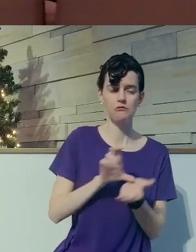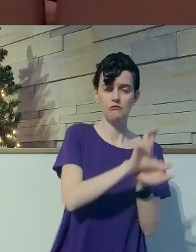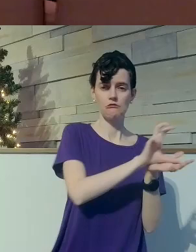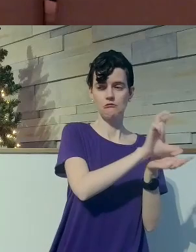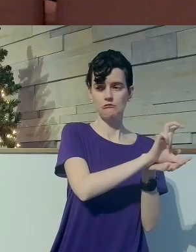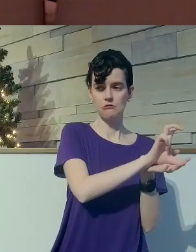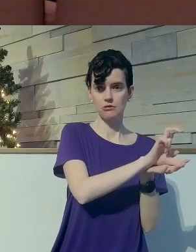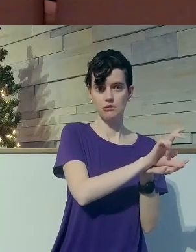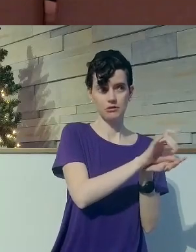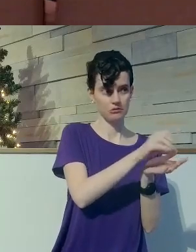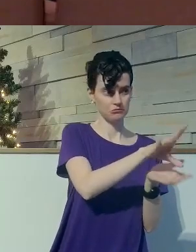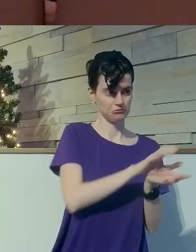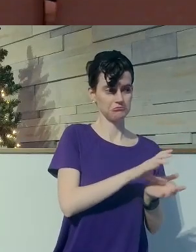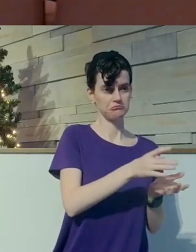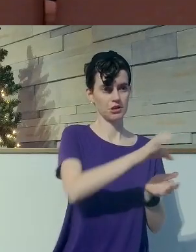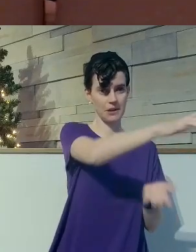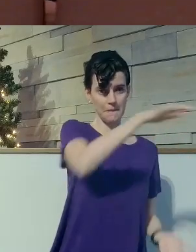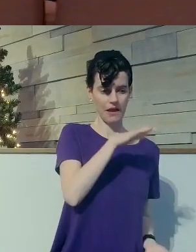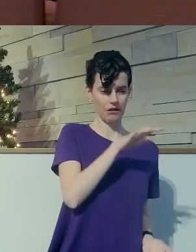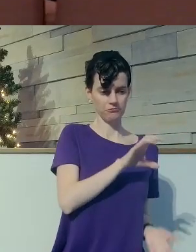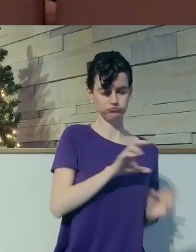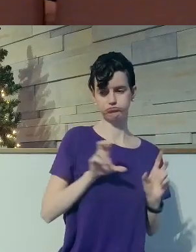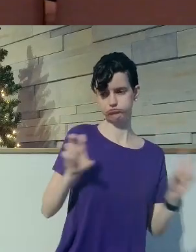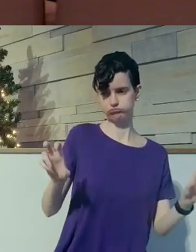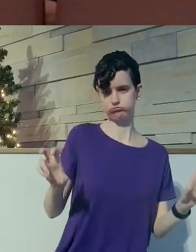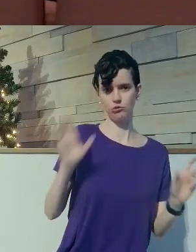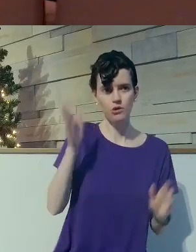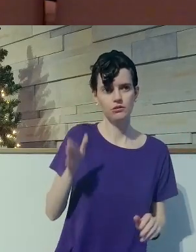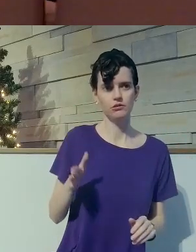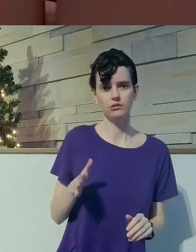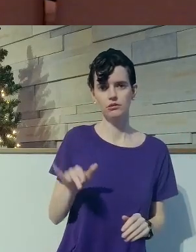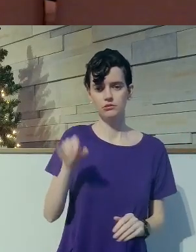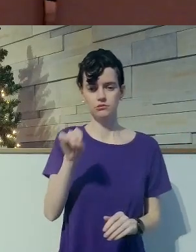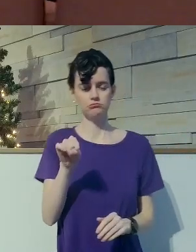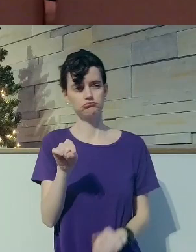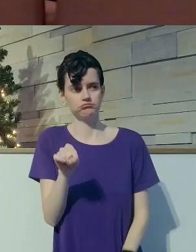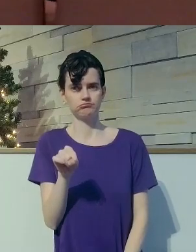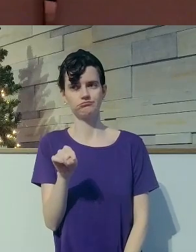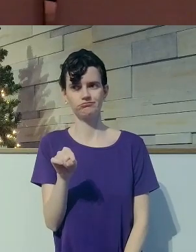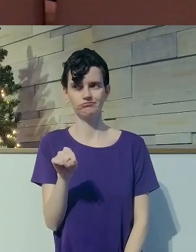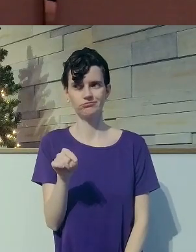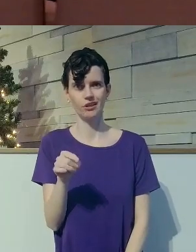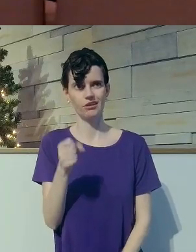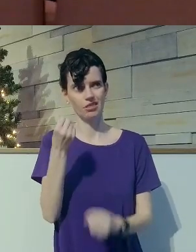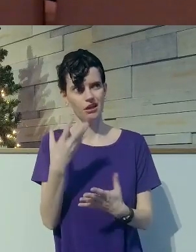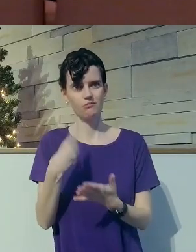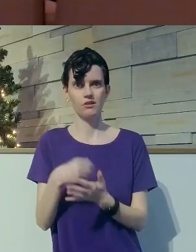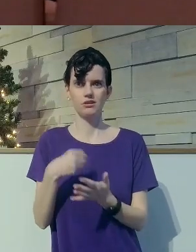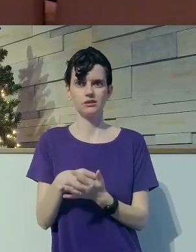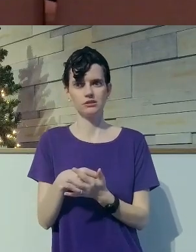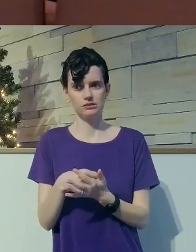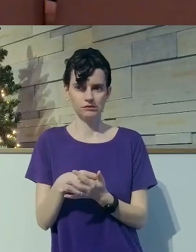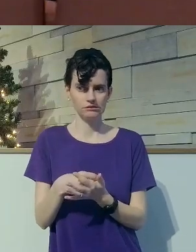Of course, Tom would make money. Joseph would make money as well. And so Joseph, well, you know, that's a large sum of money,